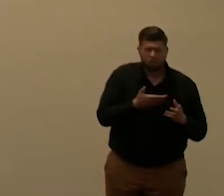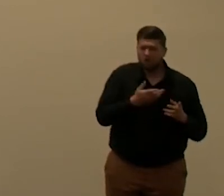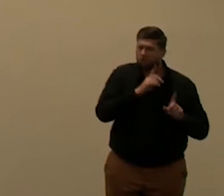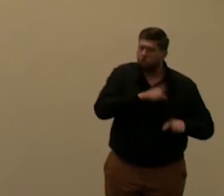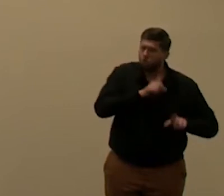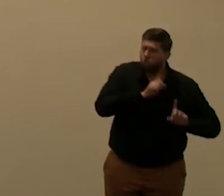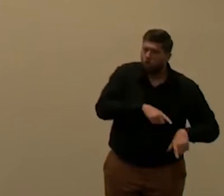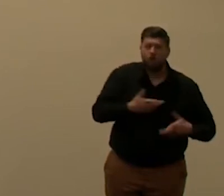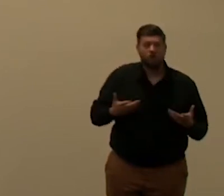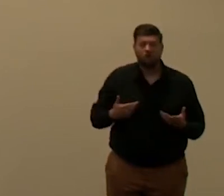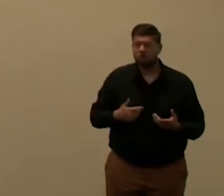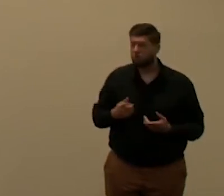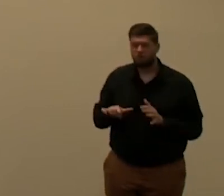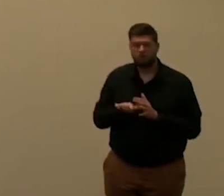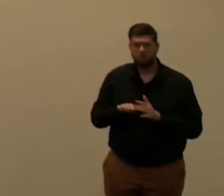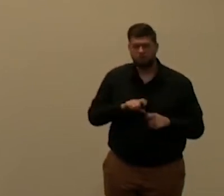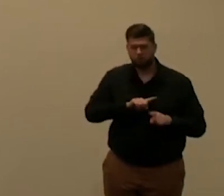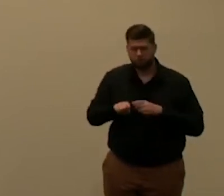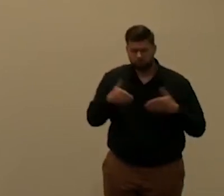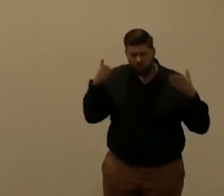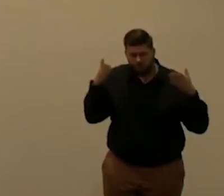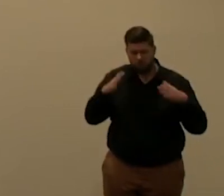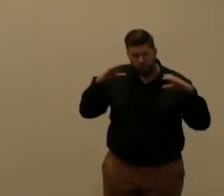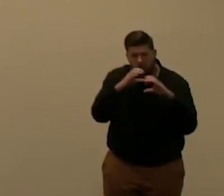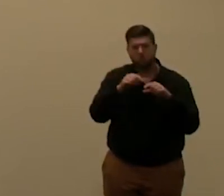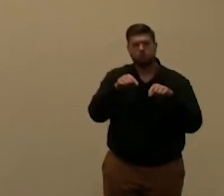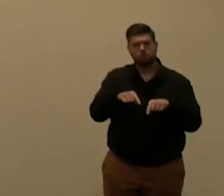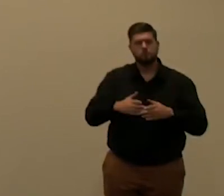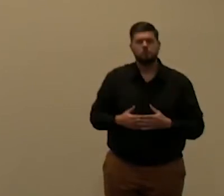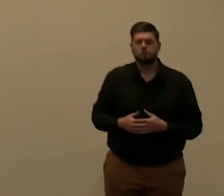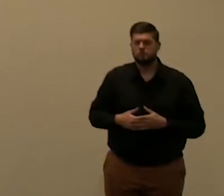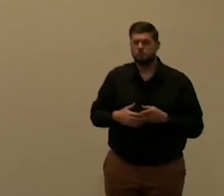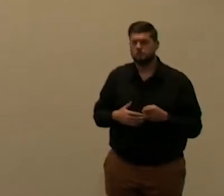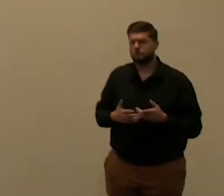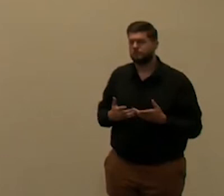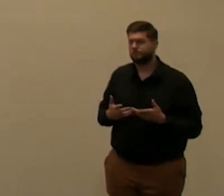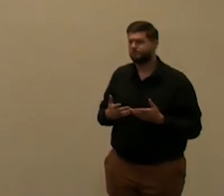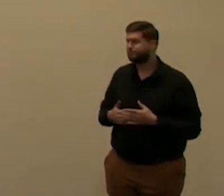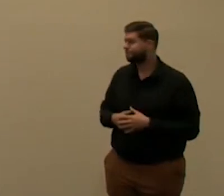So difficult to retain focus, of course, and suggest poor meeting planning.